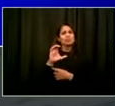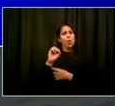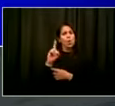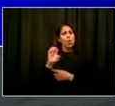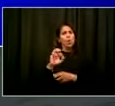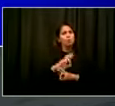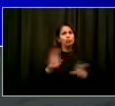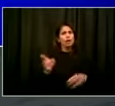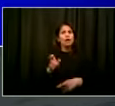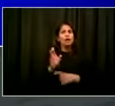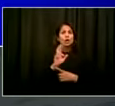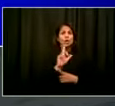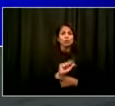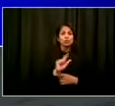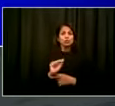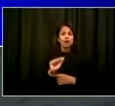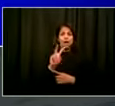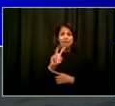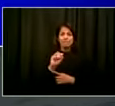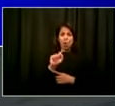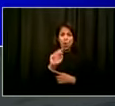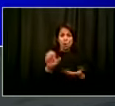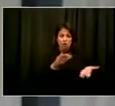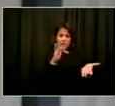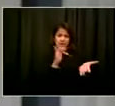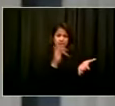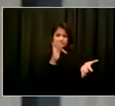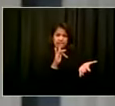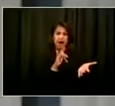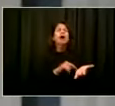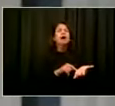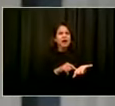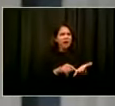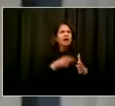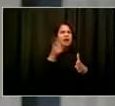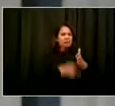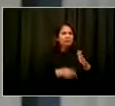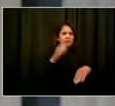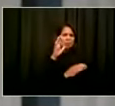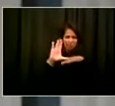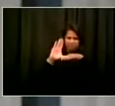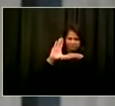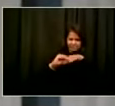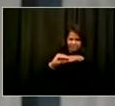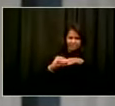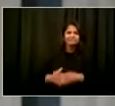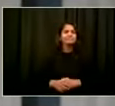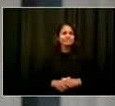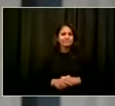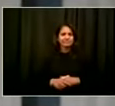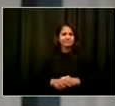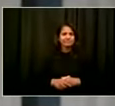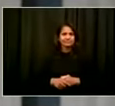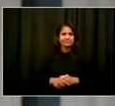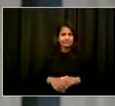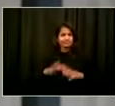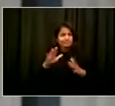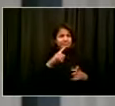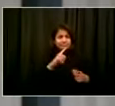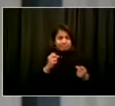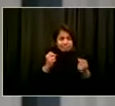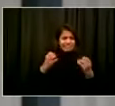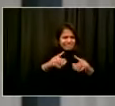Again, I want to encourage everyone to take the time to make a plan to vote. Choose how and when it's best for you